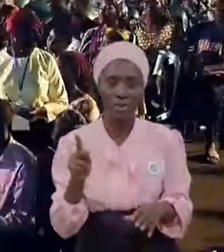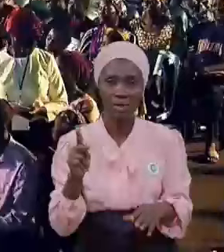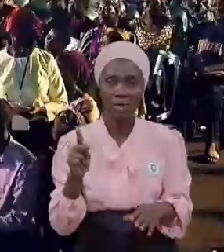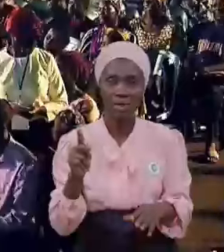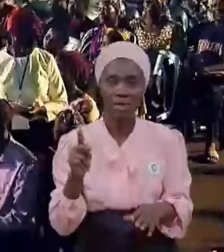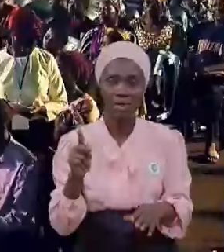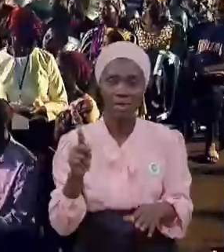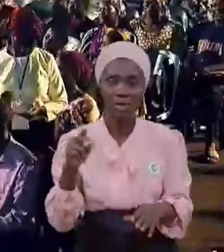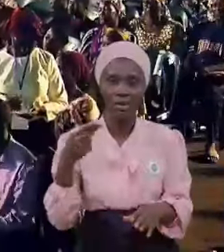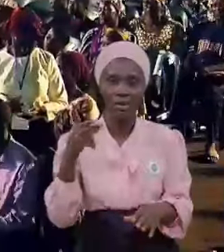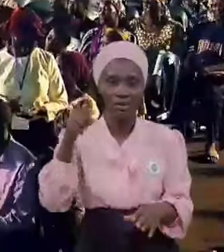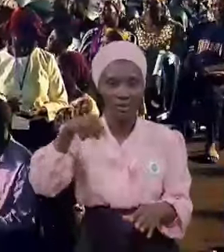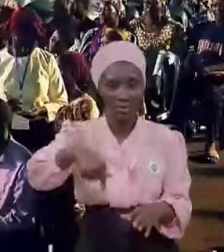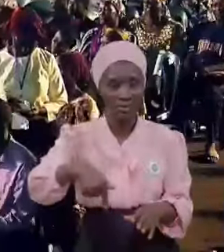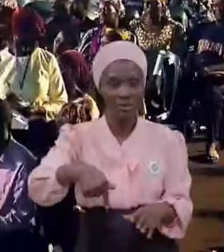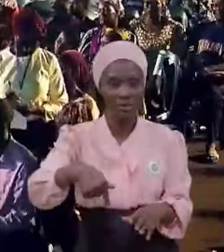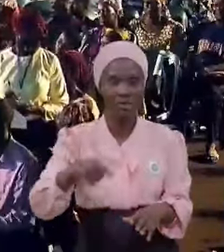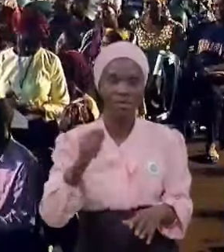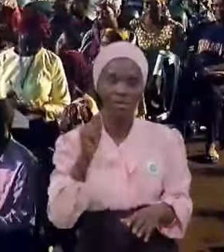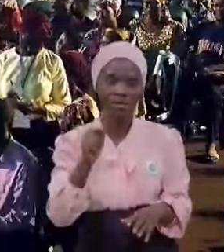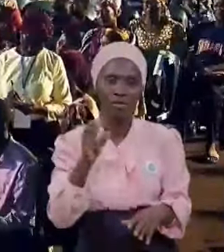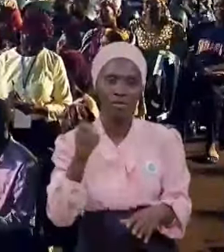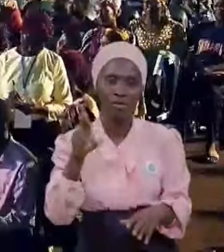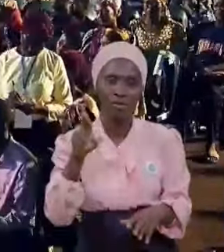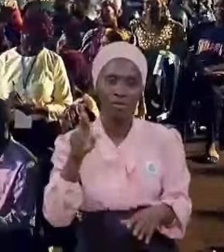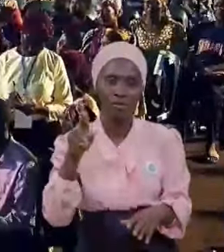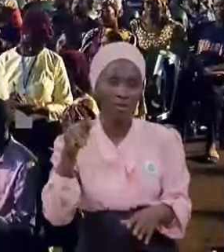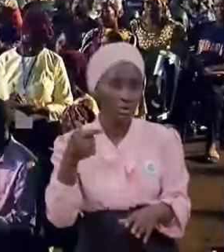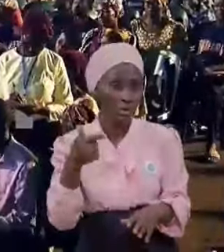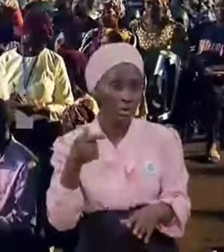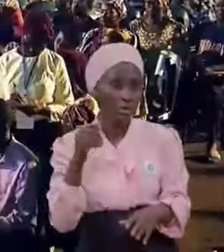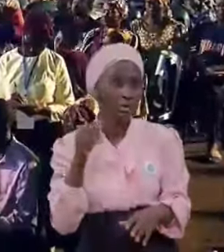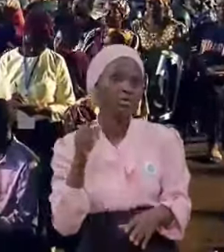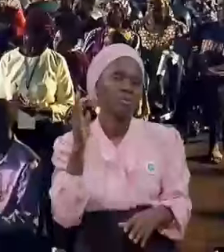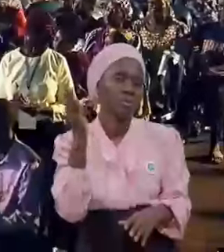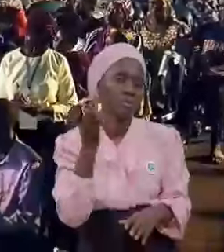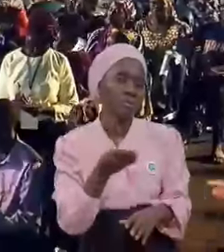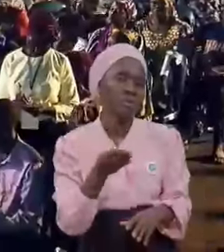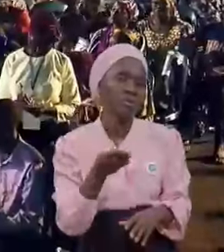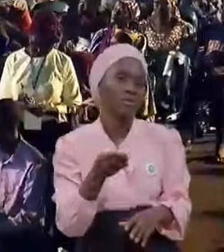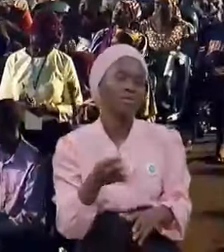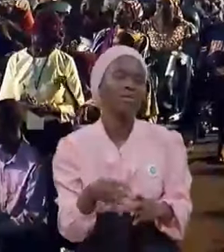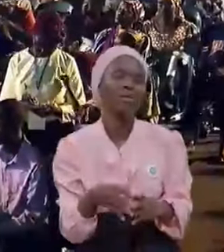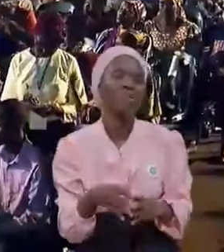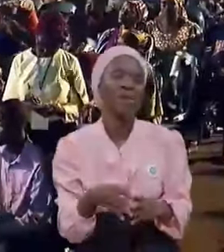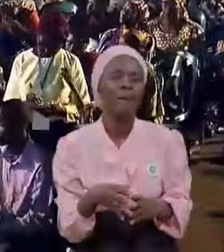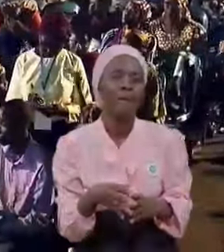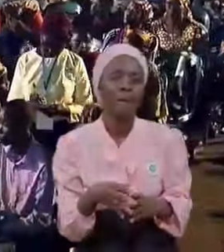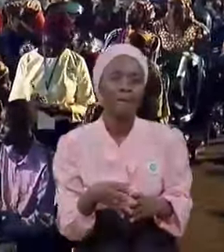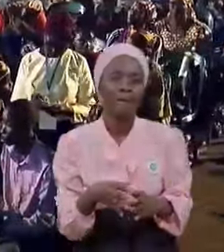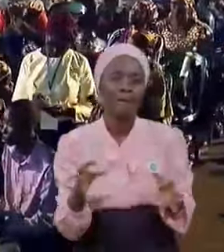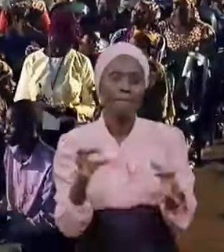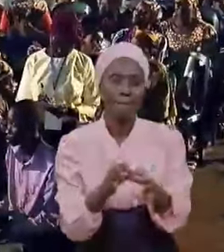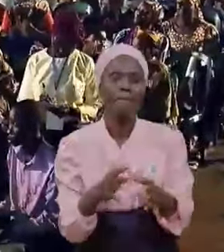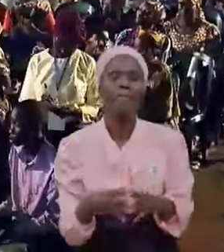gckheadquarter.org/connect below your prayer and fill the form and submit so that we